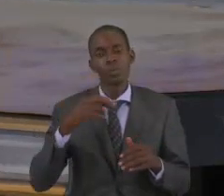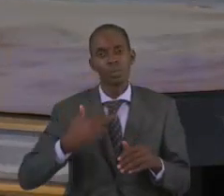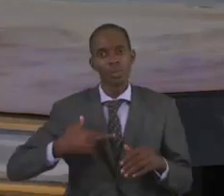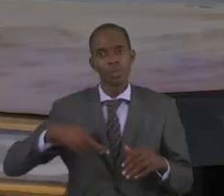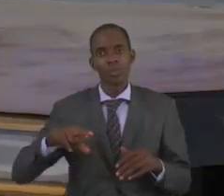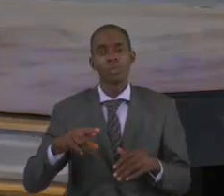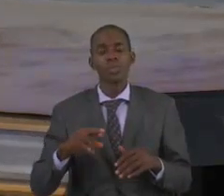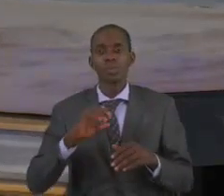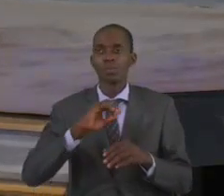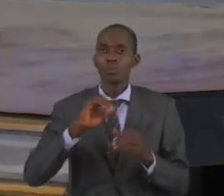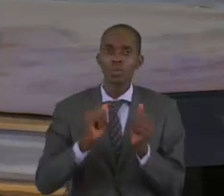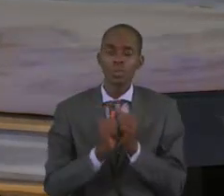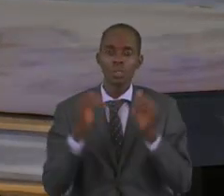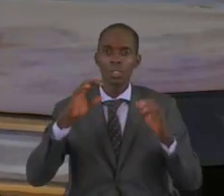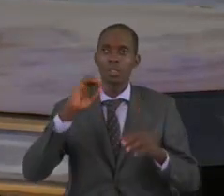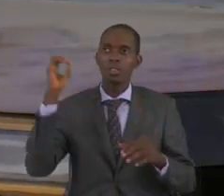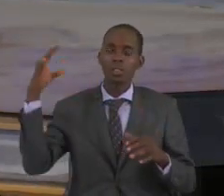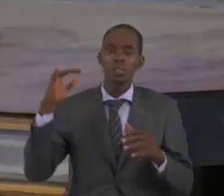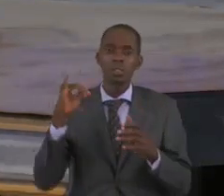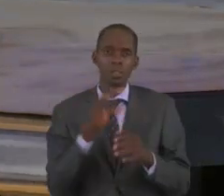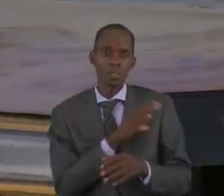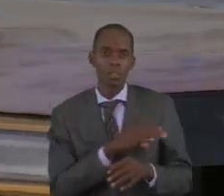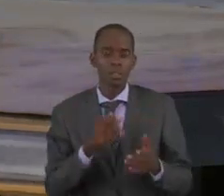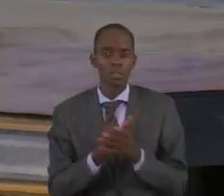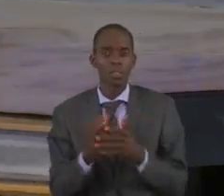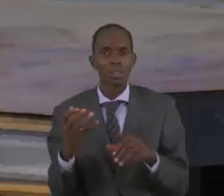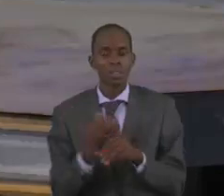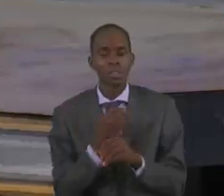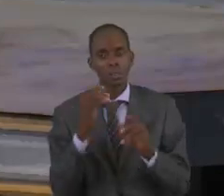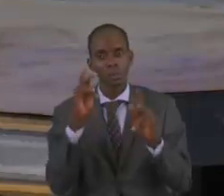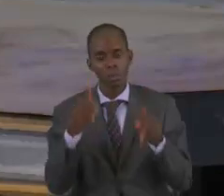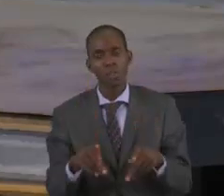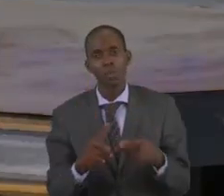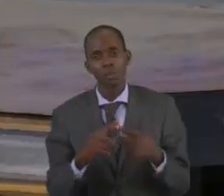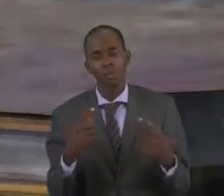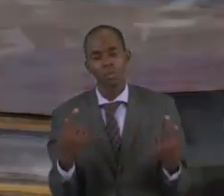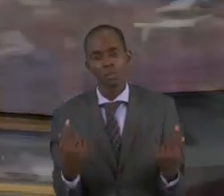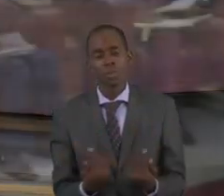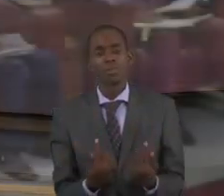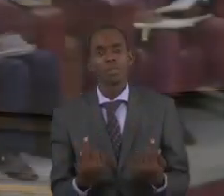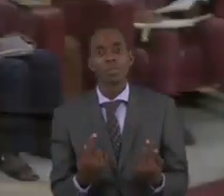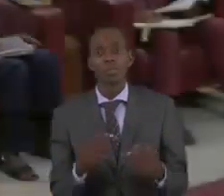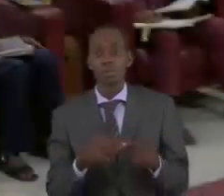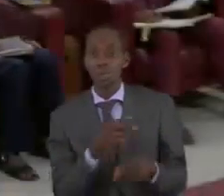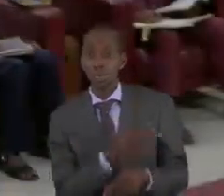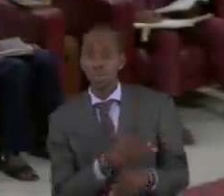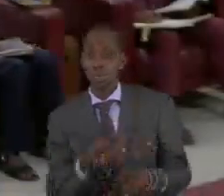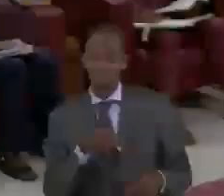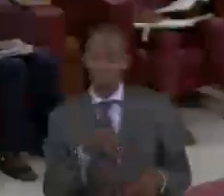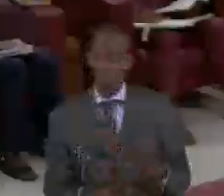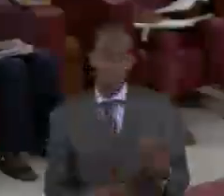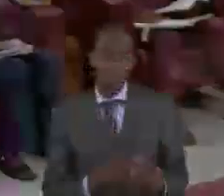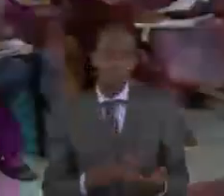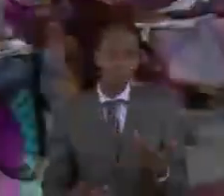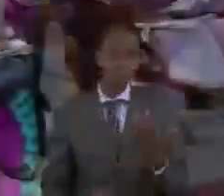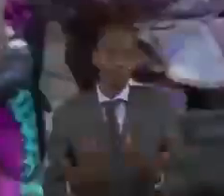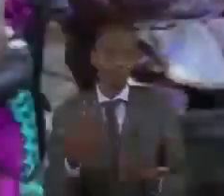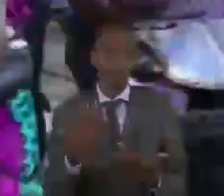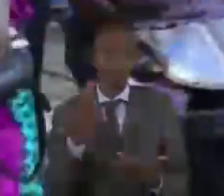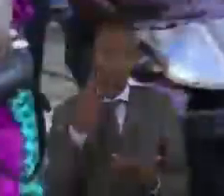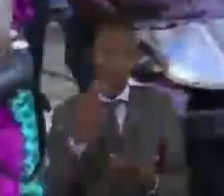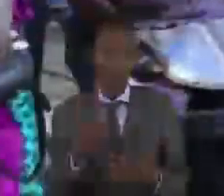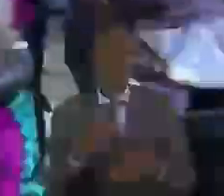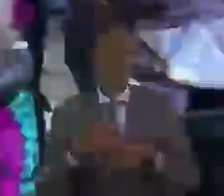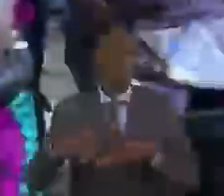then in verse 14, he said, and profited in the Jews' religion above many